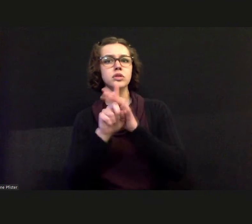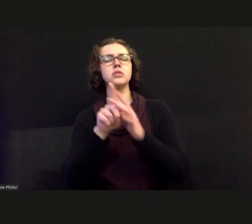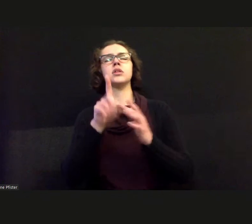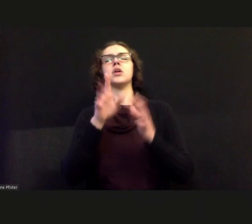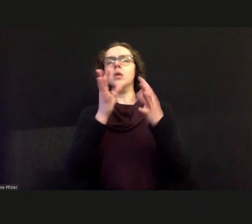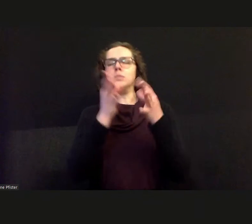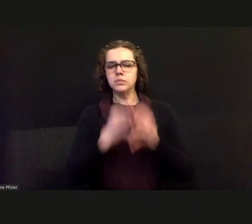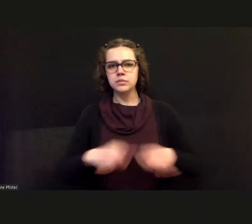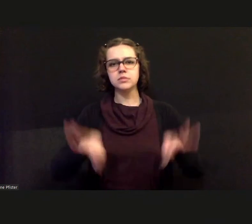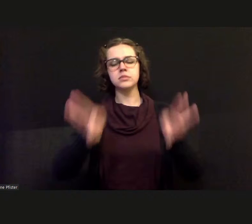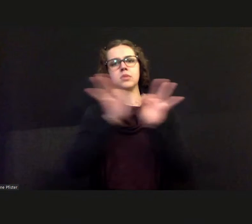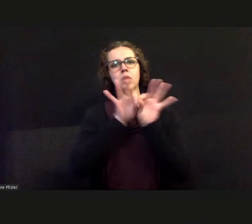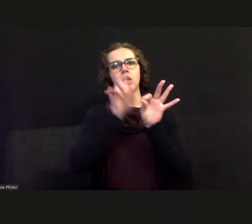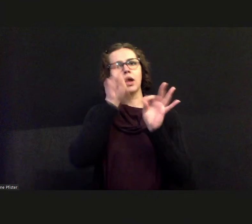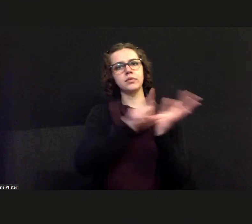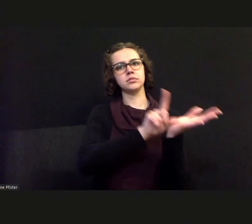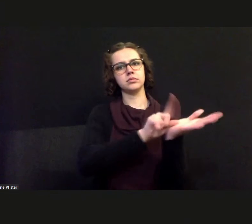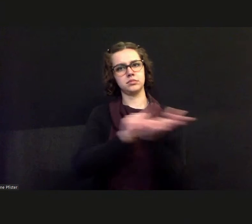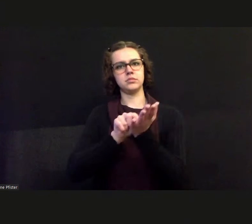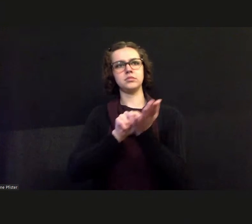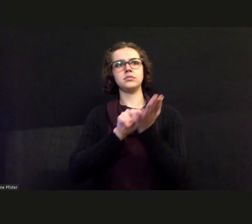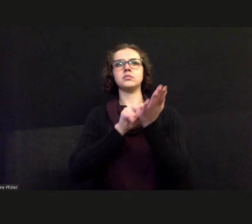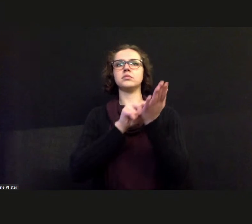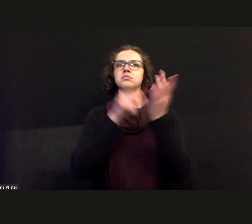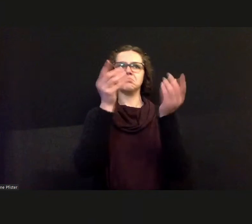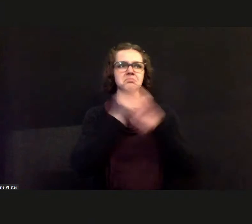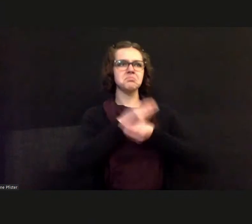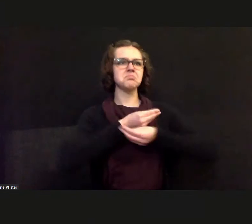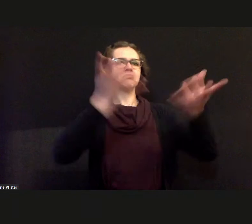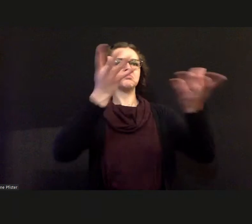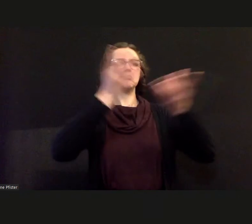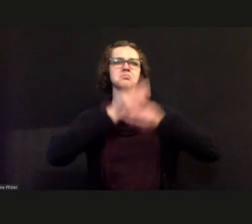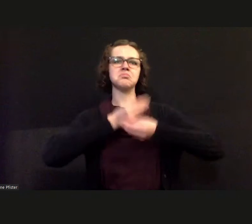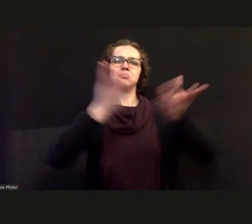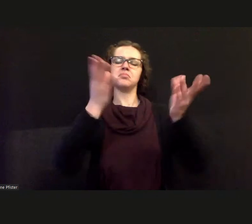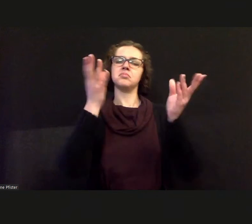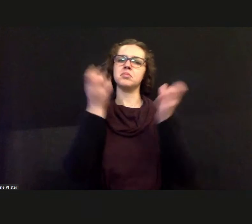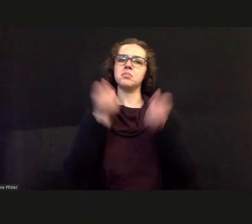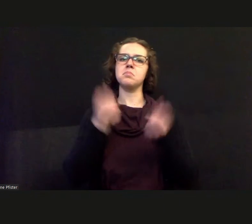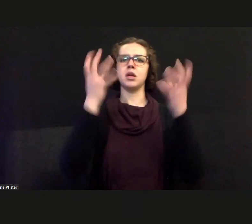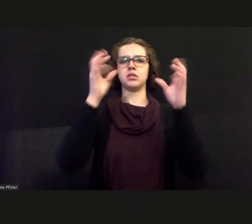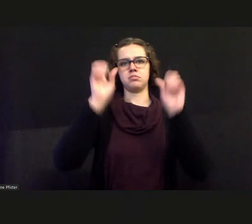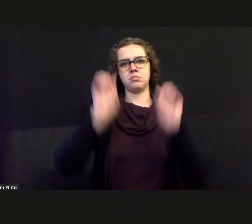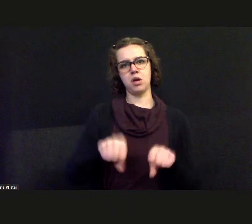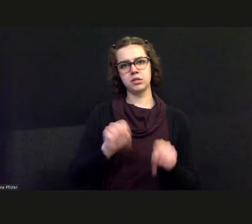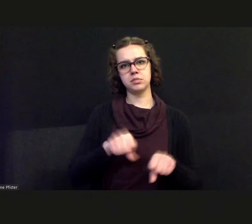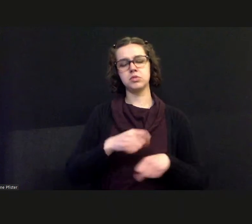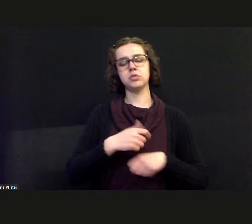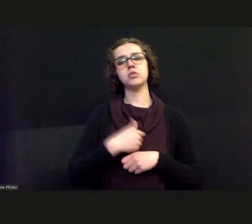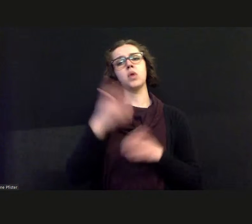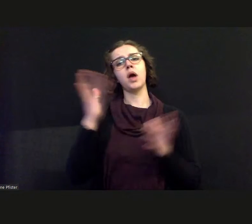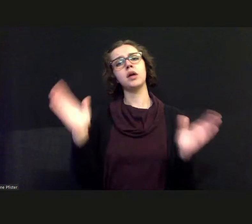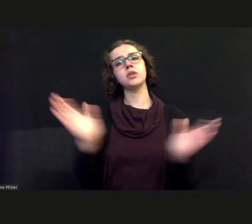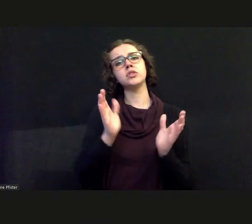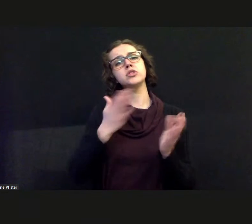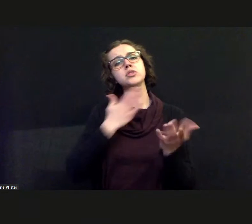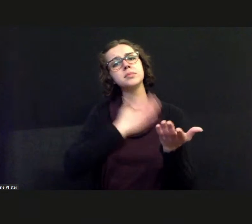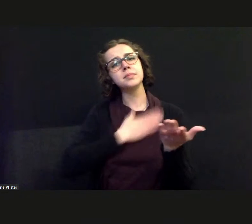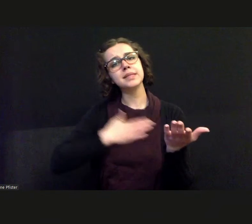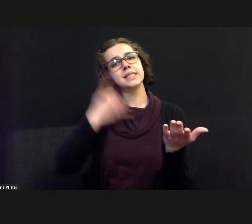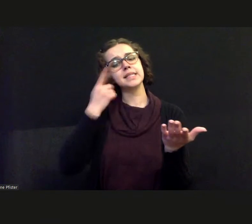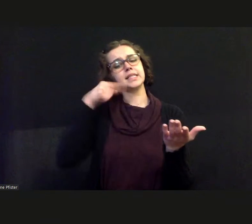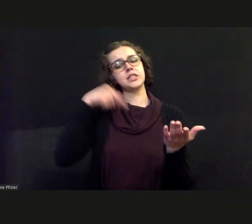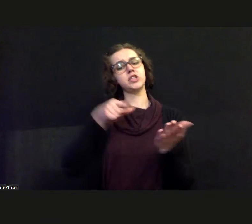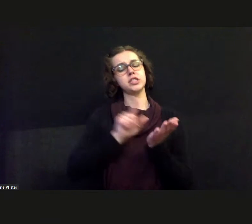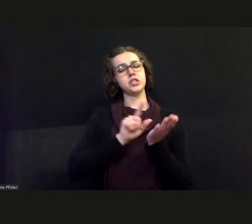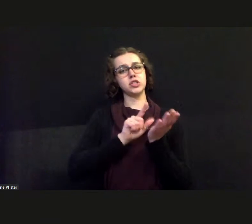publicize as widely and loudly as we can. So I'm encouraging you to please consider our journal